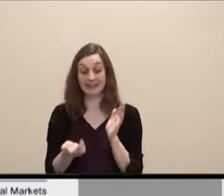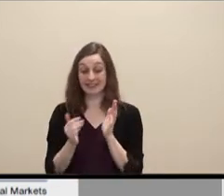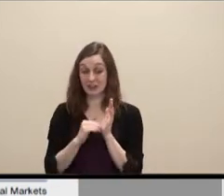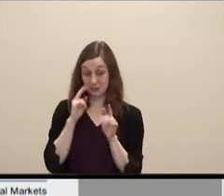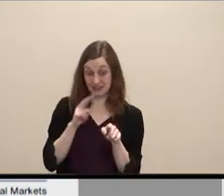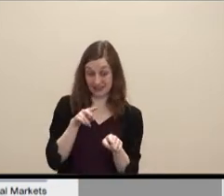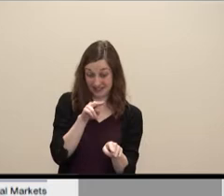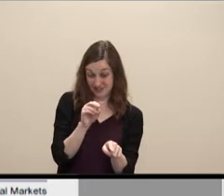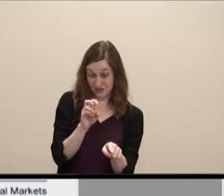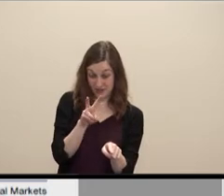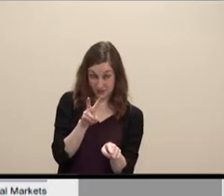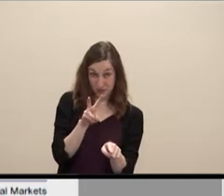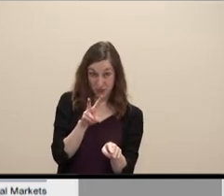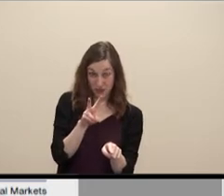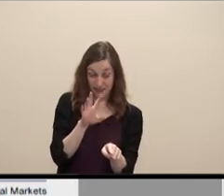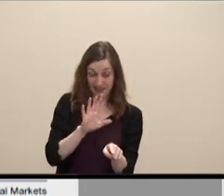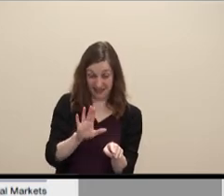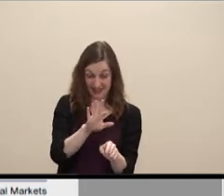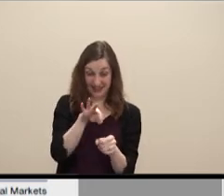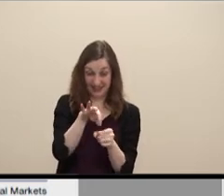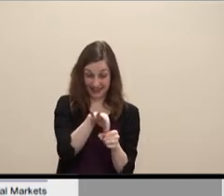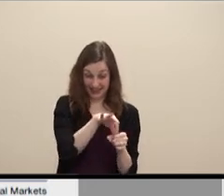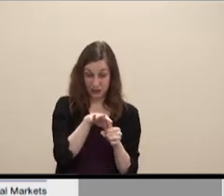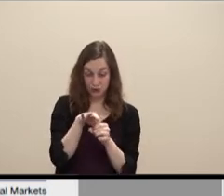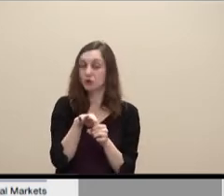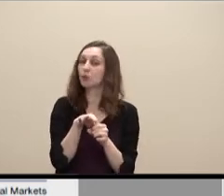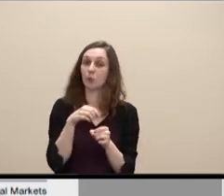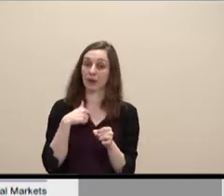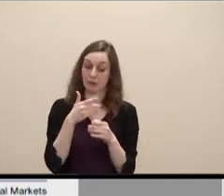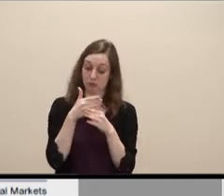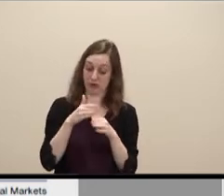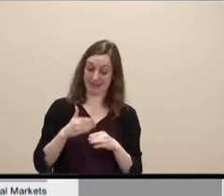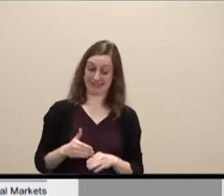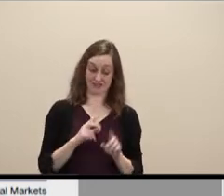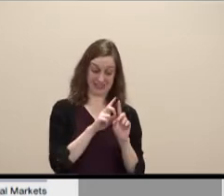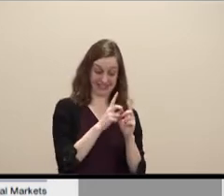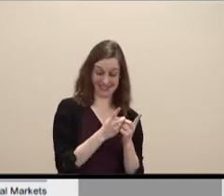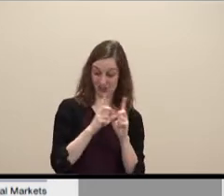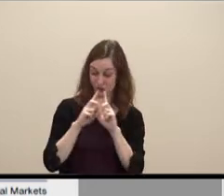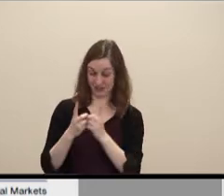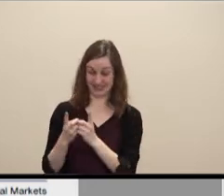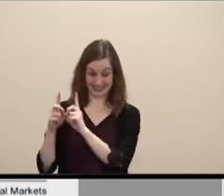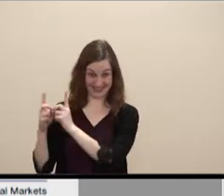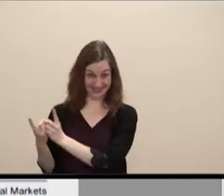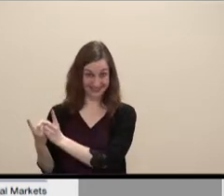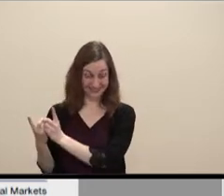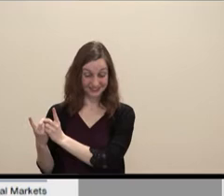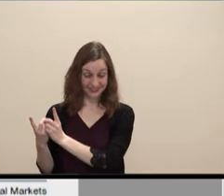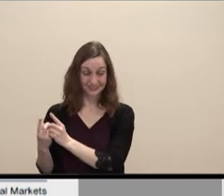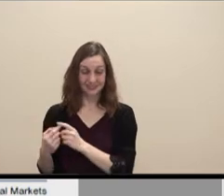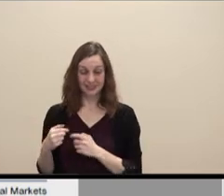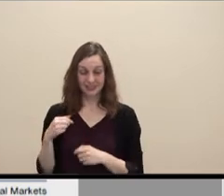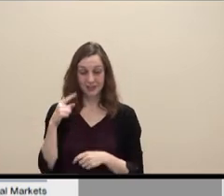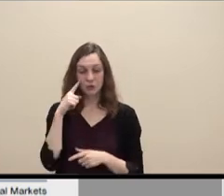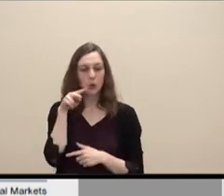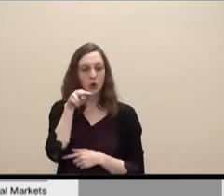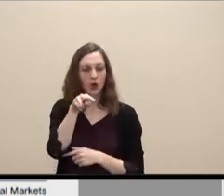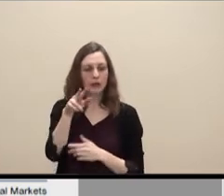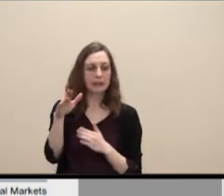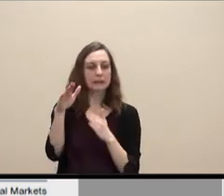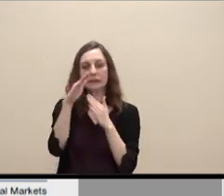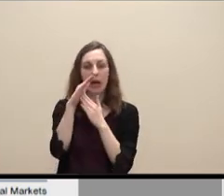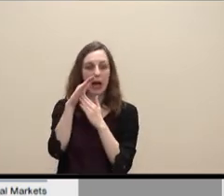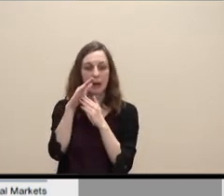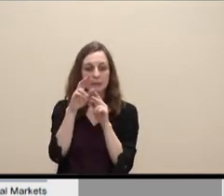the November elections, and actually break them down on a district-by-district basis. And what you'll see there is, I mean, you could look at the very, very